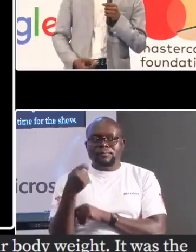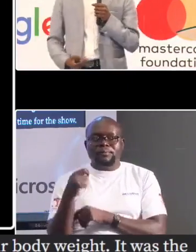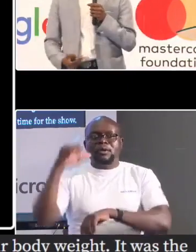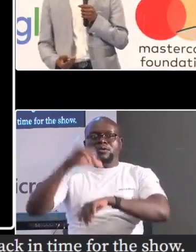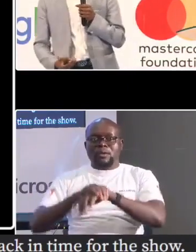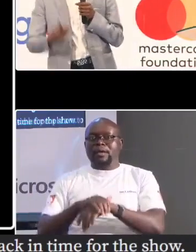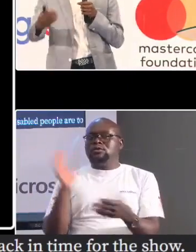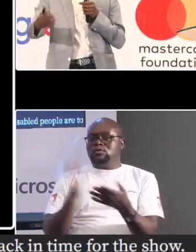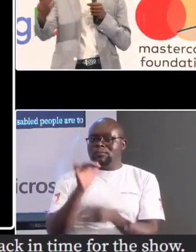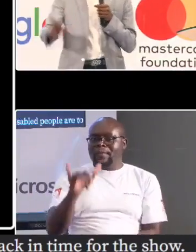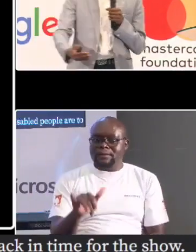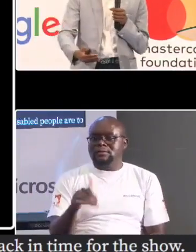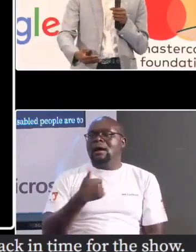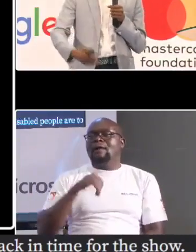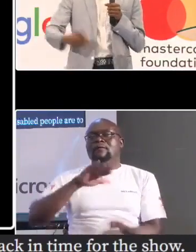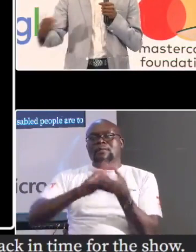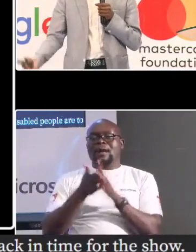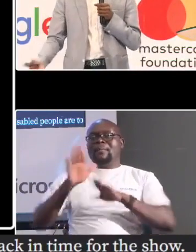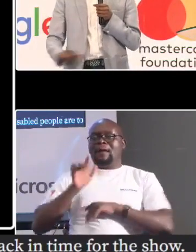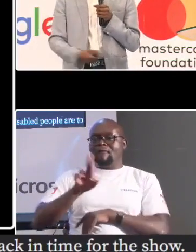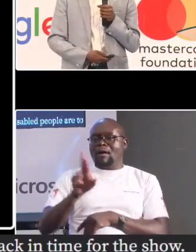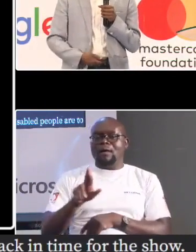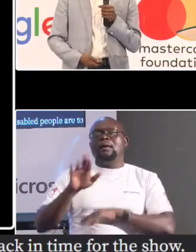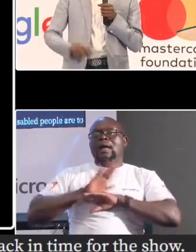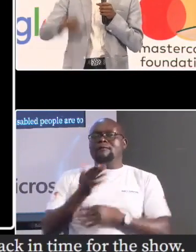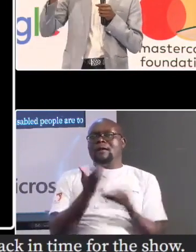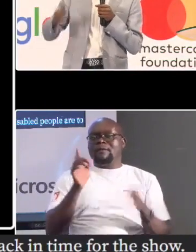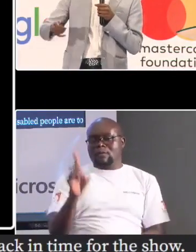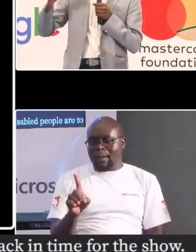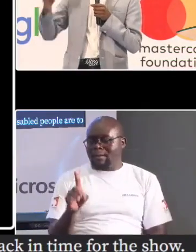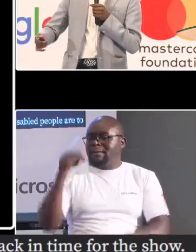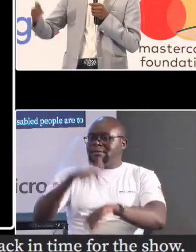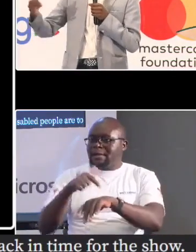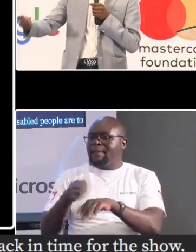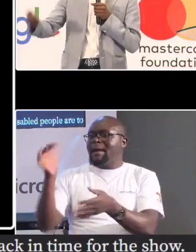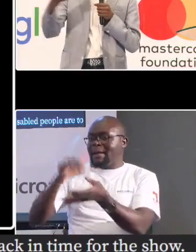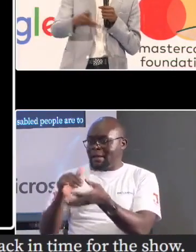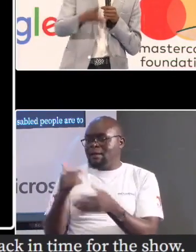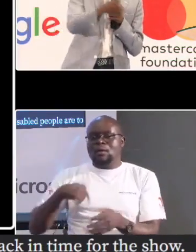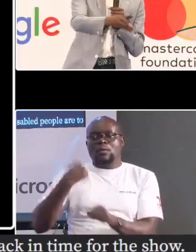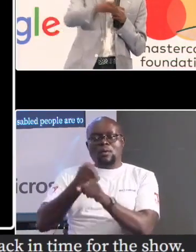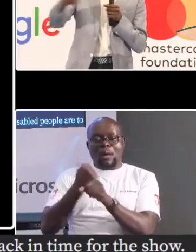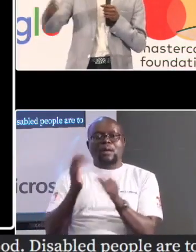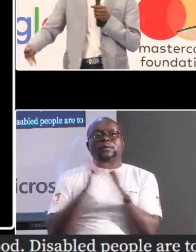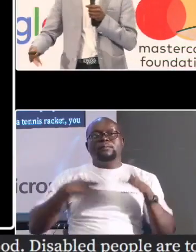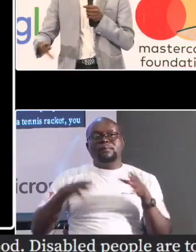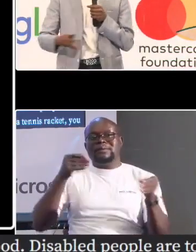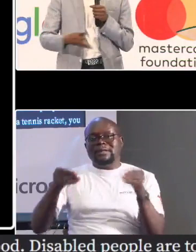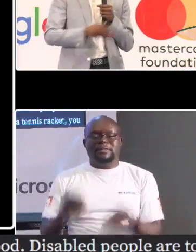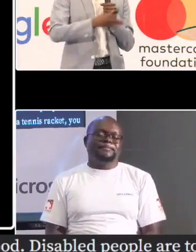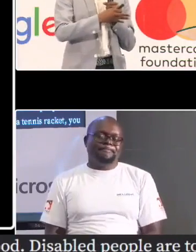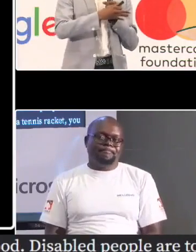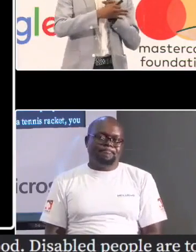Serena Williams. If it's good enough for her, it's good enough for anyone. And time again, we work with people with